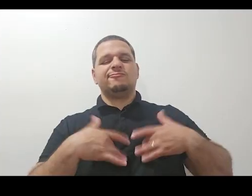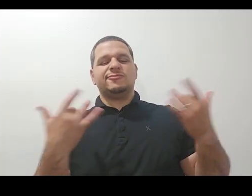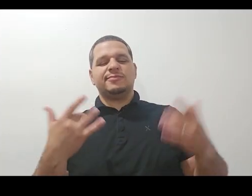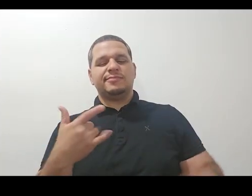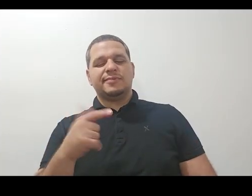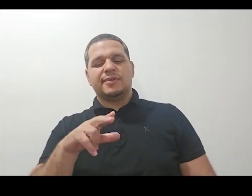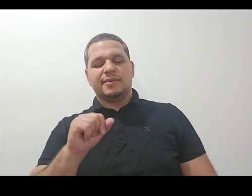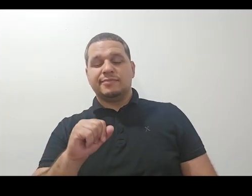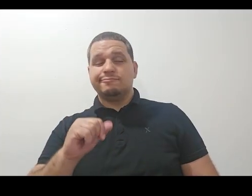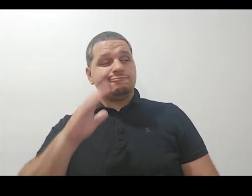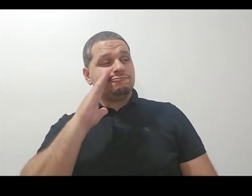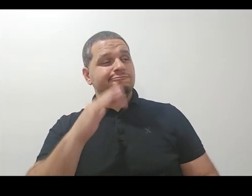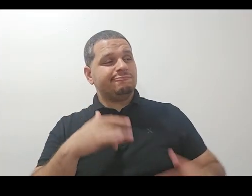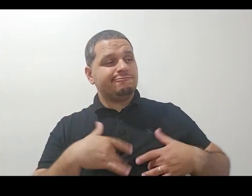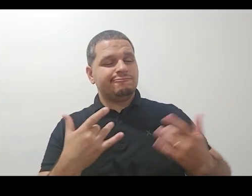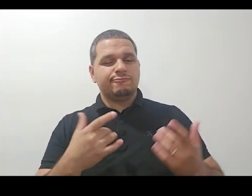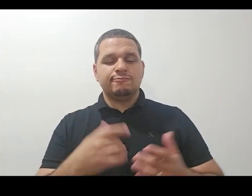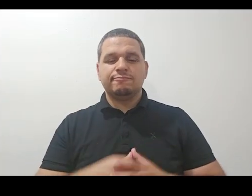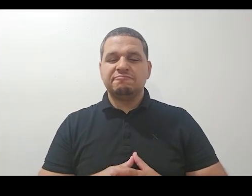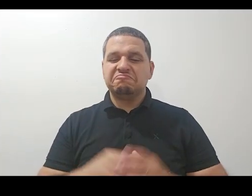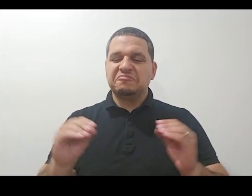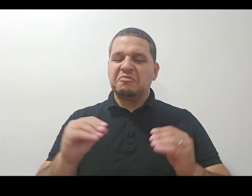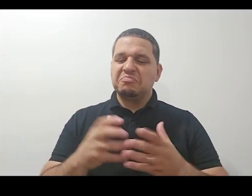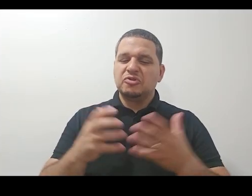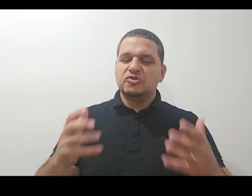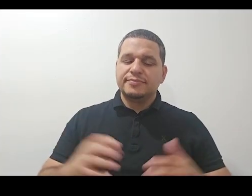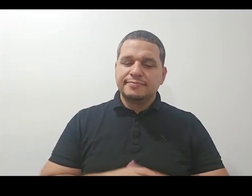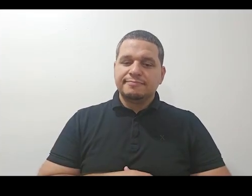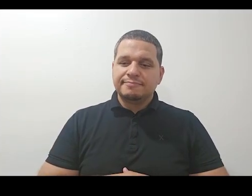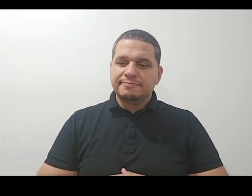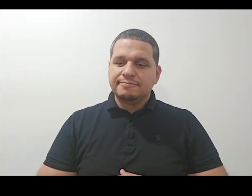What's up, Dutch? Hey, what's happening? Oh, not much, man.